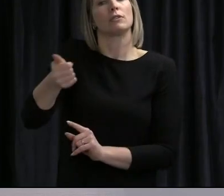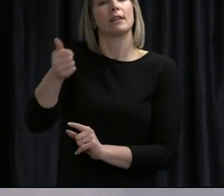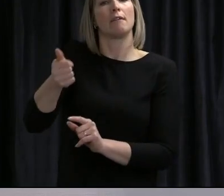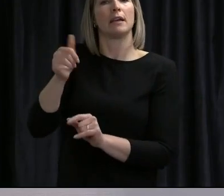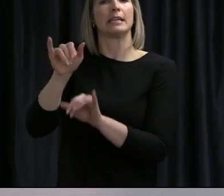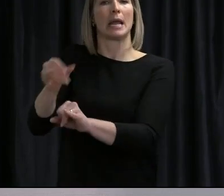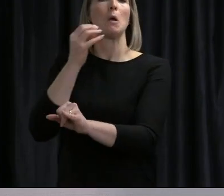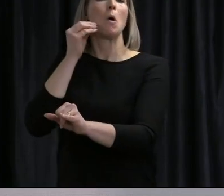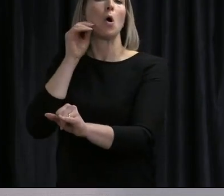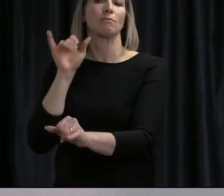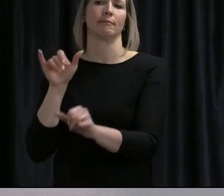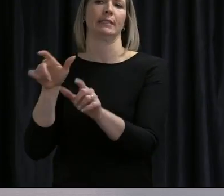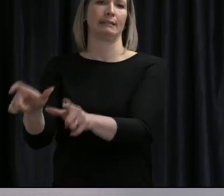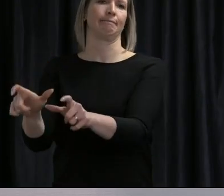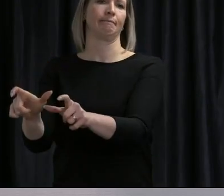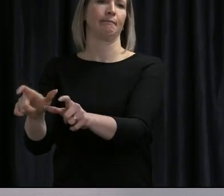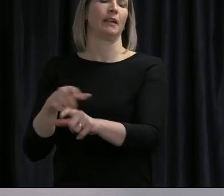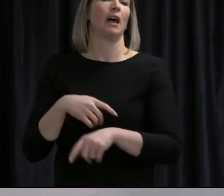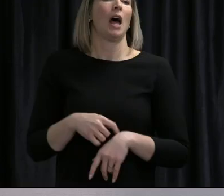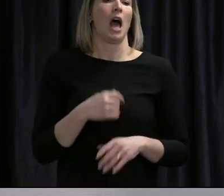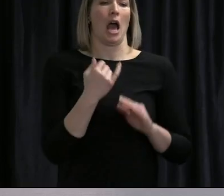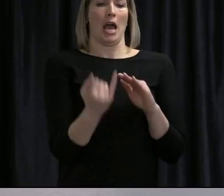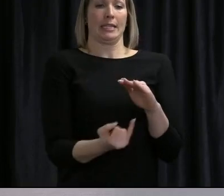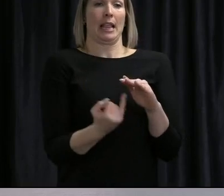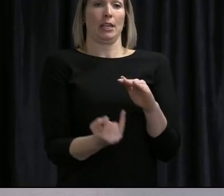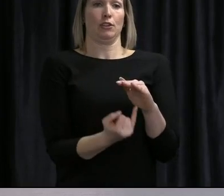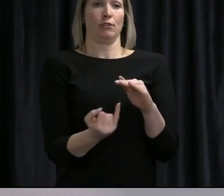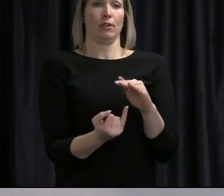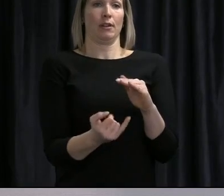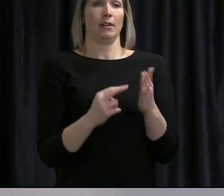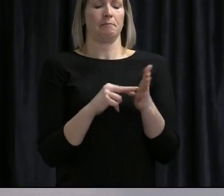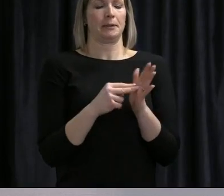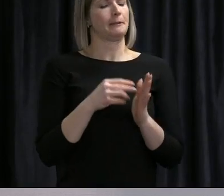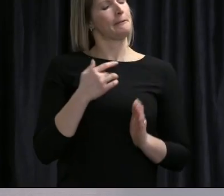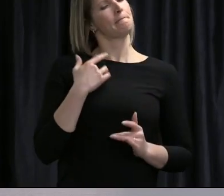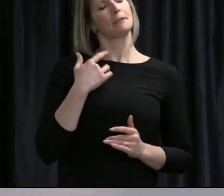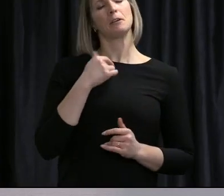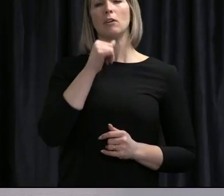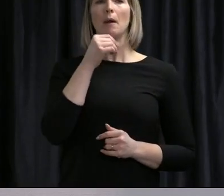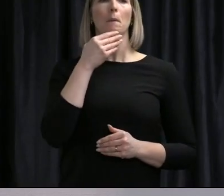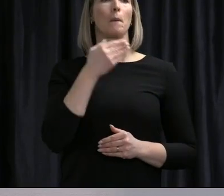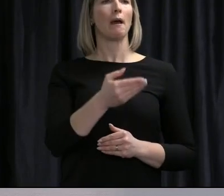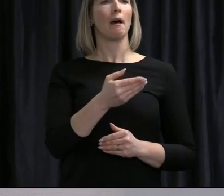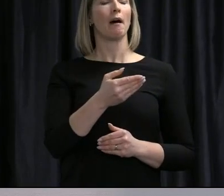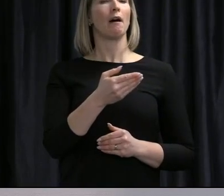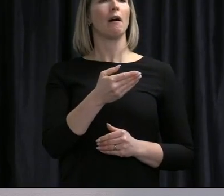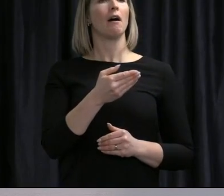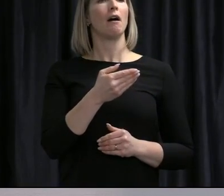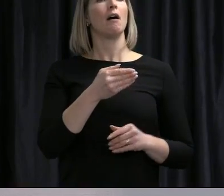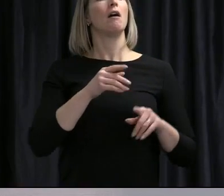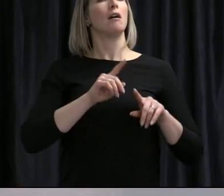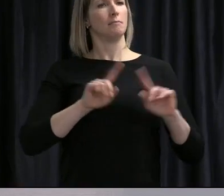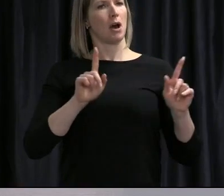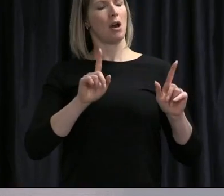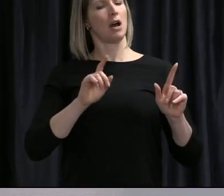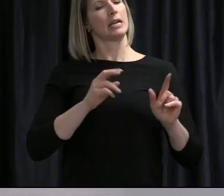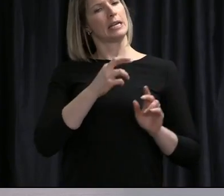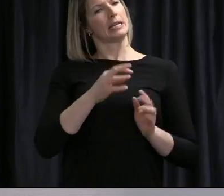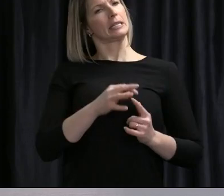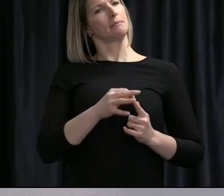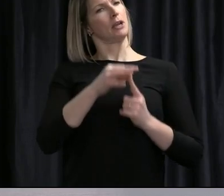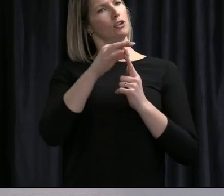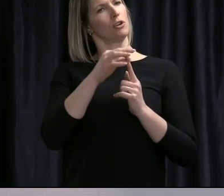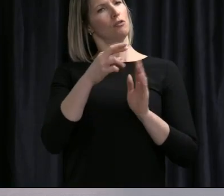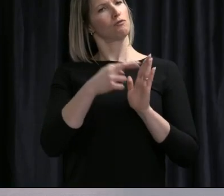home. Isolation would mean that you feel unwell, and as a result of that, we've got special restrictions in place to